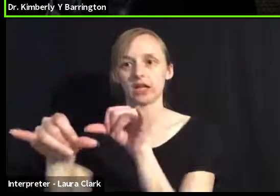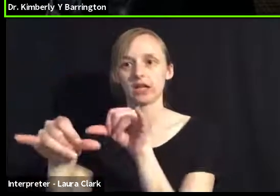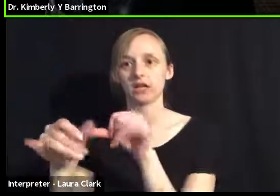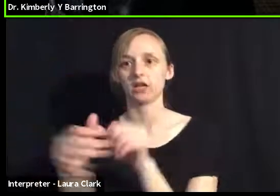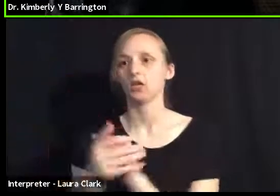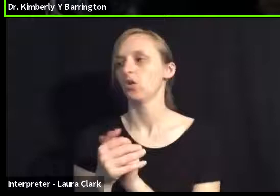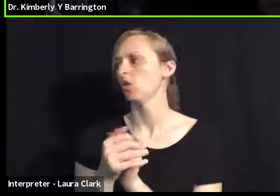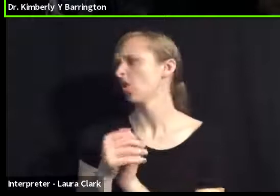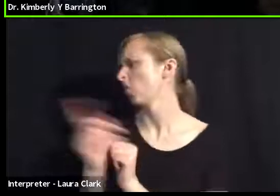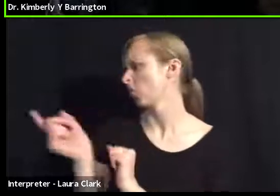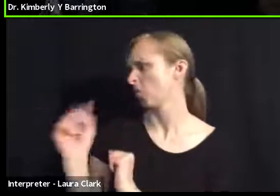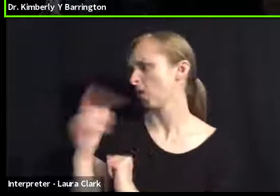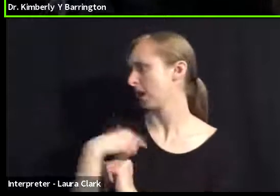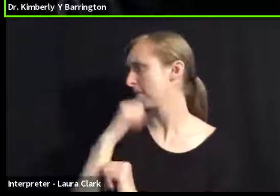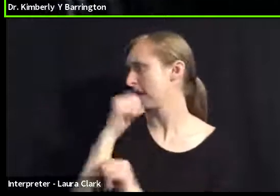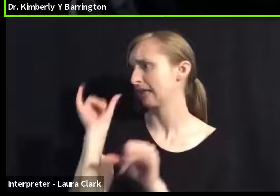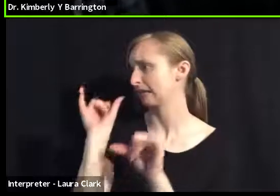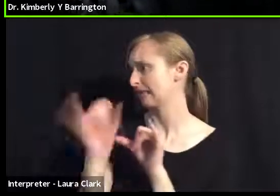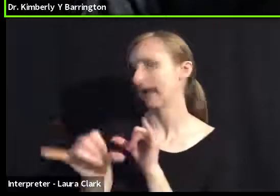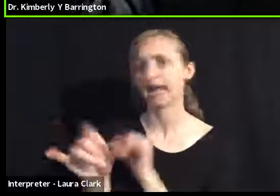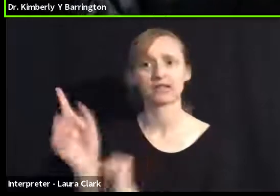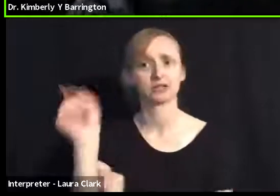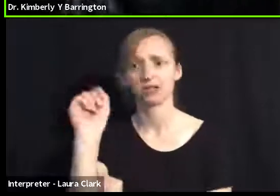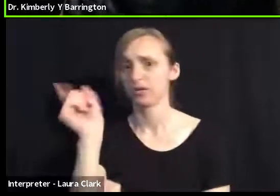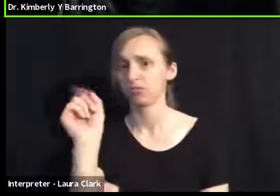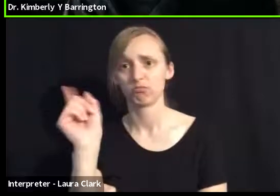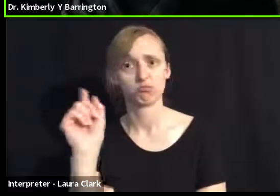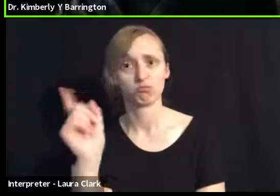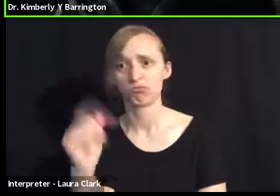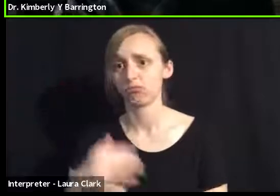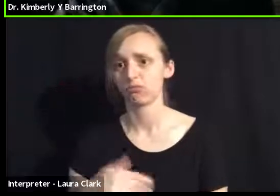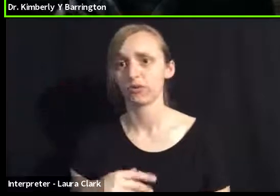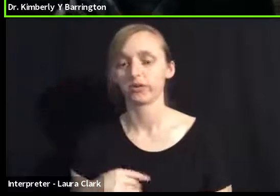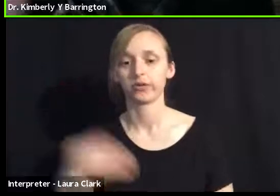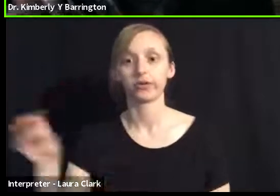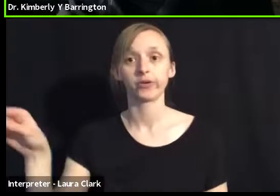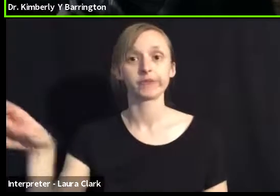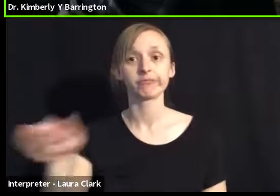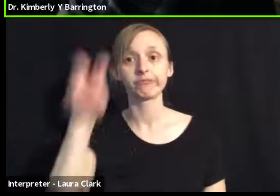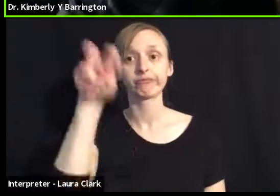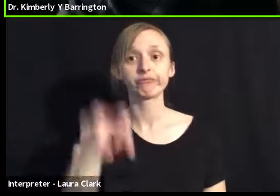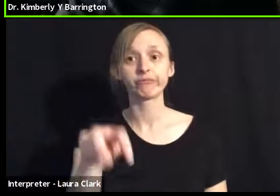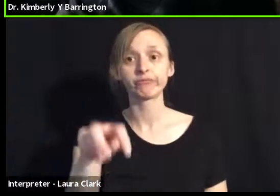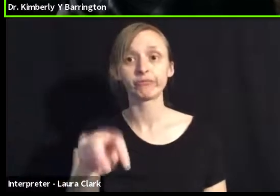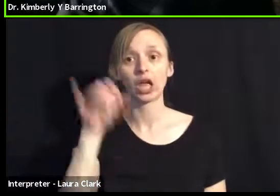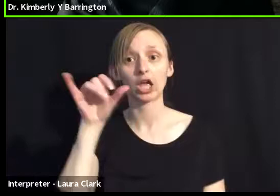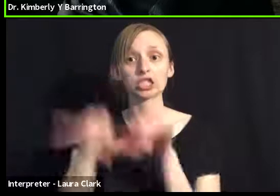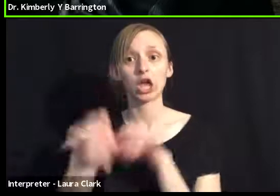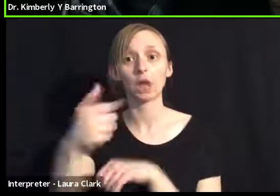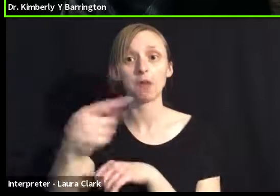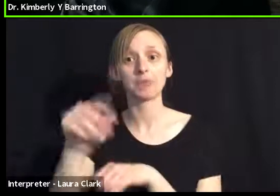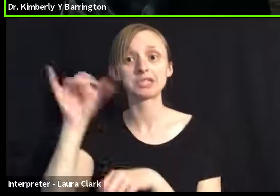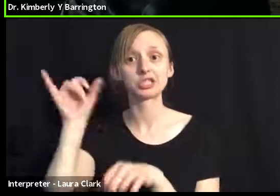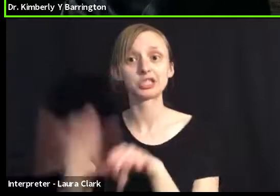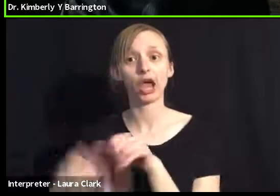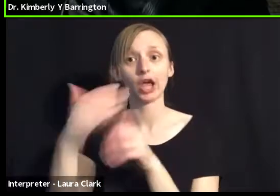no, that wasn't no option for me. You just gonna put me here in this little box and think I'm just gonna sit here and